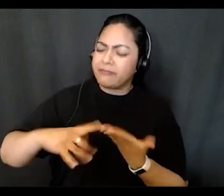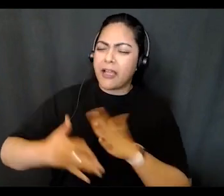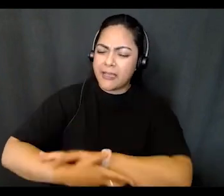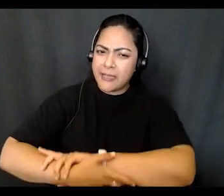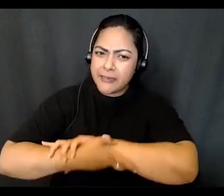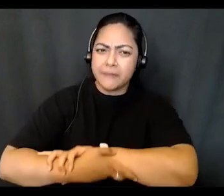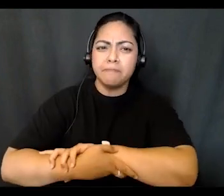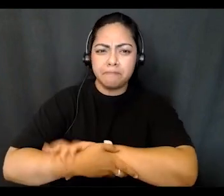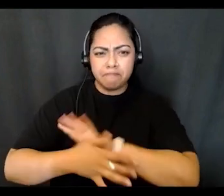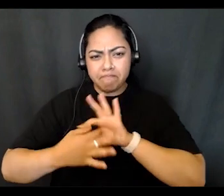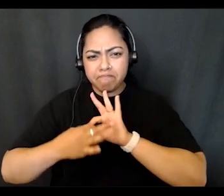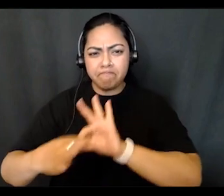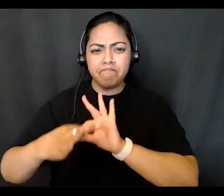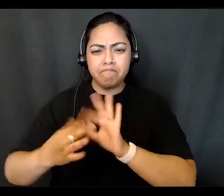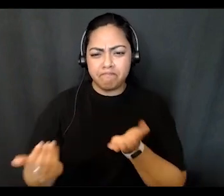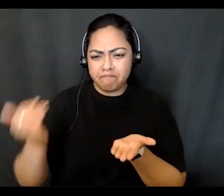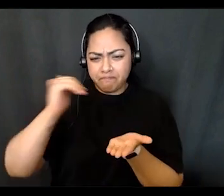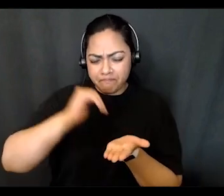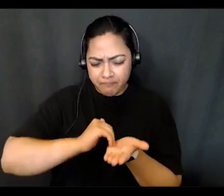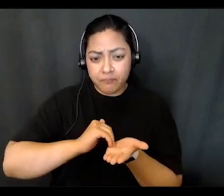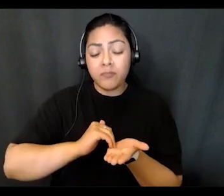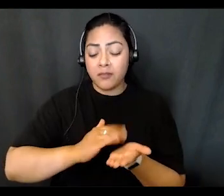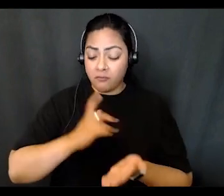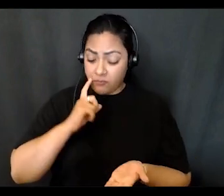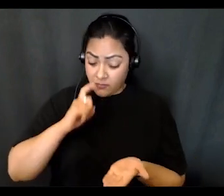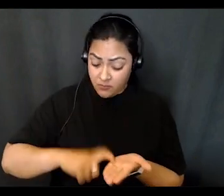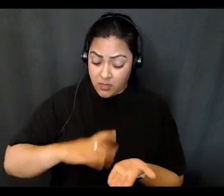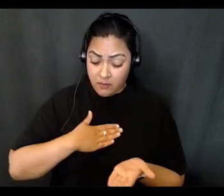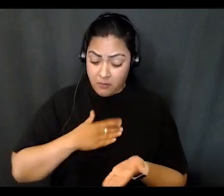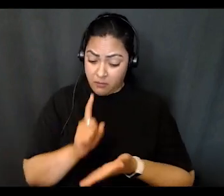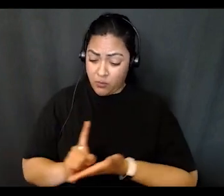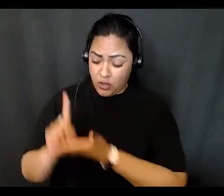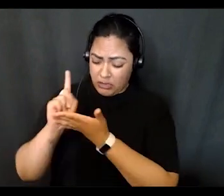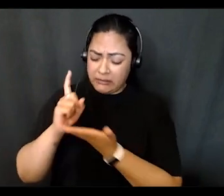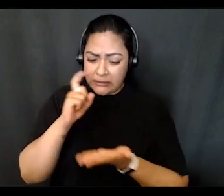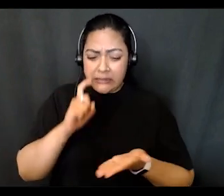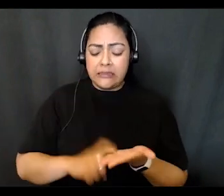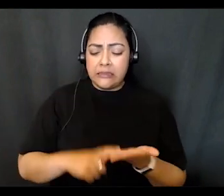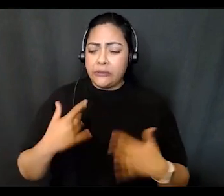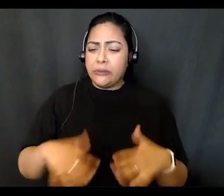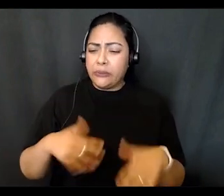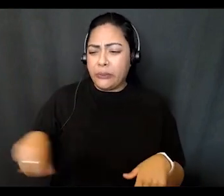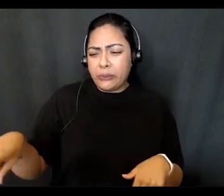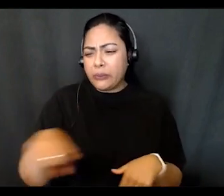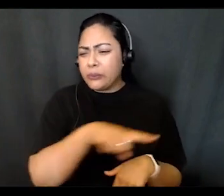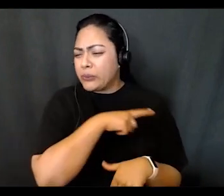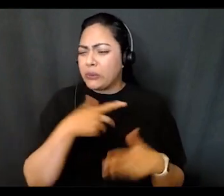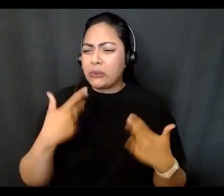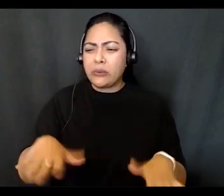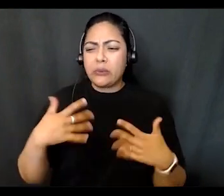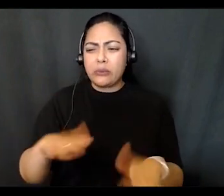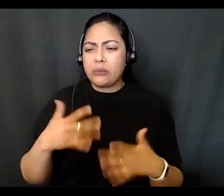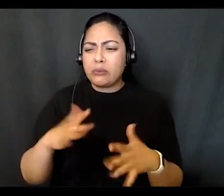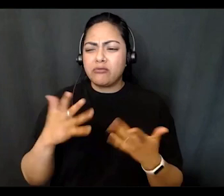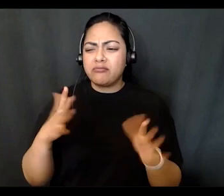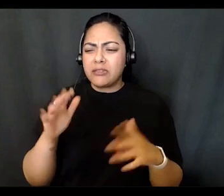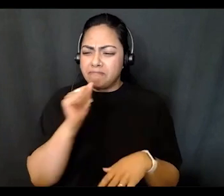own privilege, I also honor the sacrifices that are made by many First Nations, Inuit, and Métis people